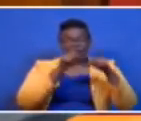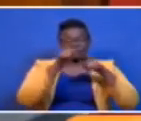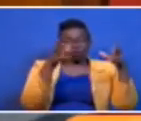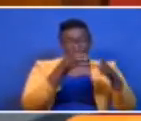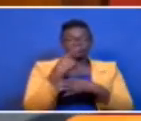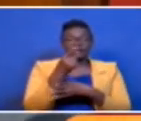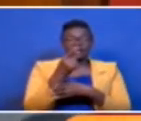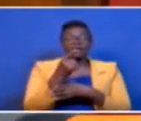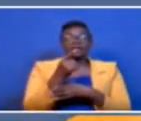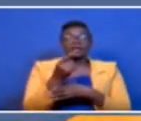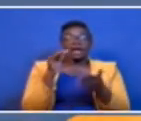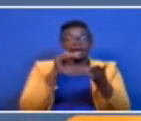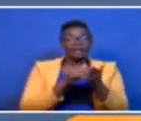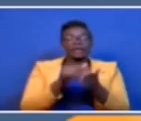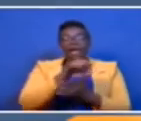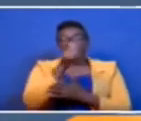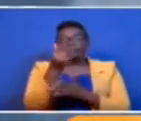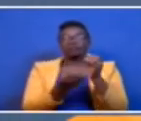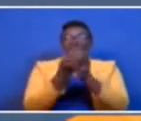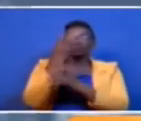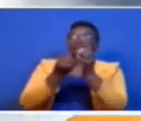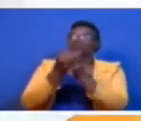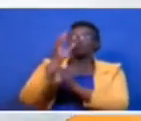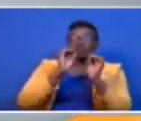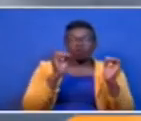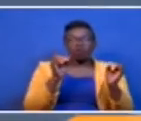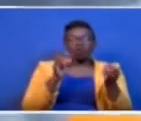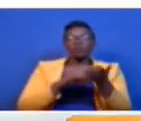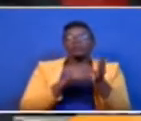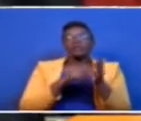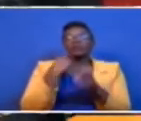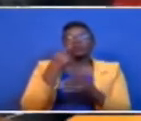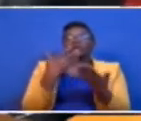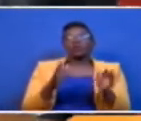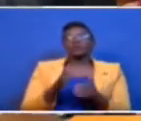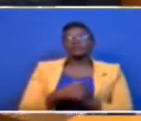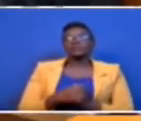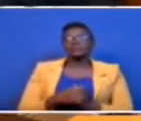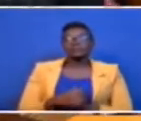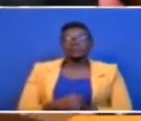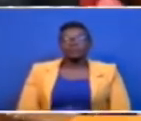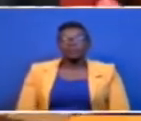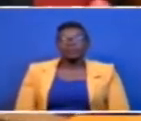it was not going to roll out any more towers, the net loser would be this country. Mumbi Warowe, Citizen TV.